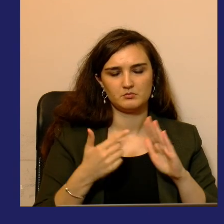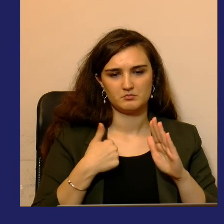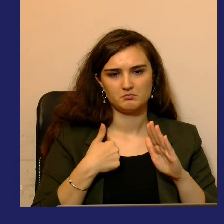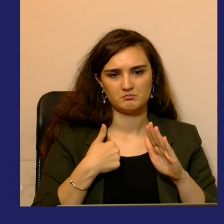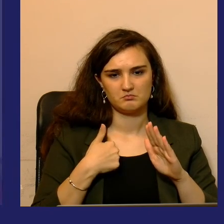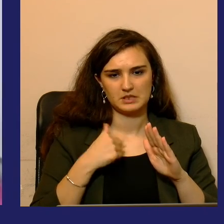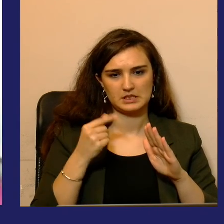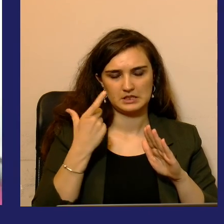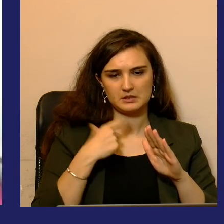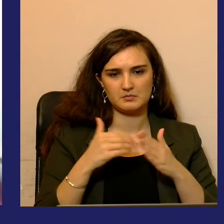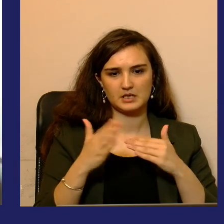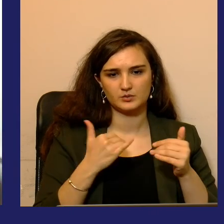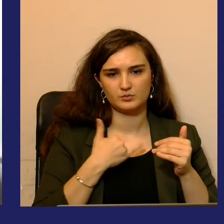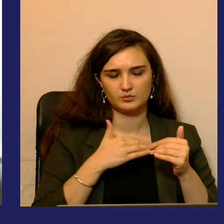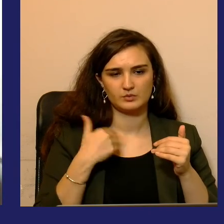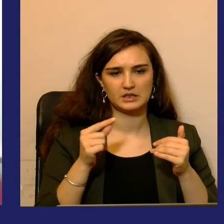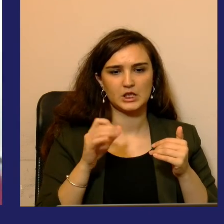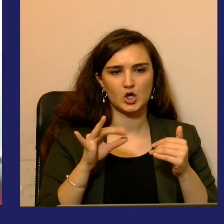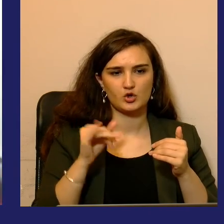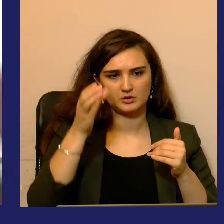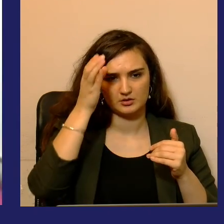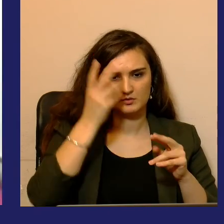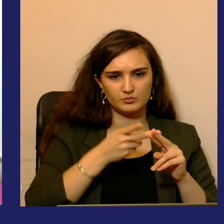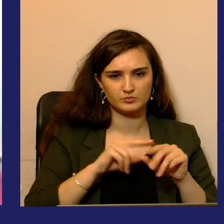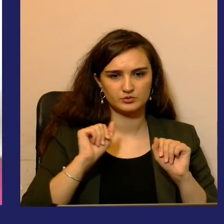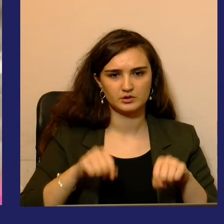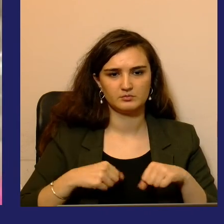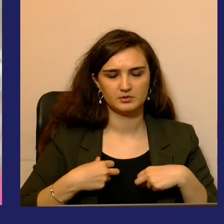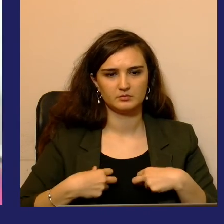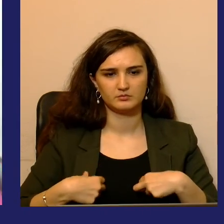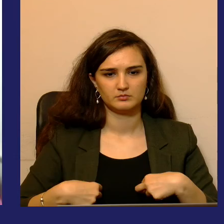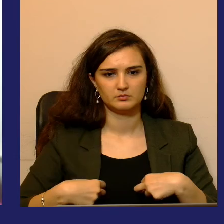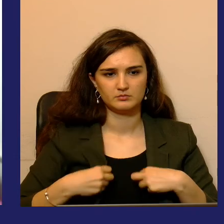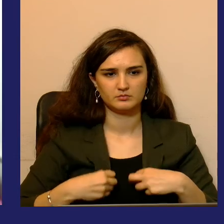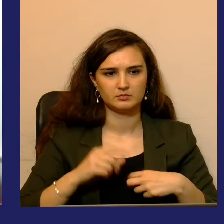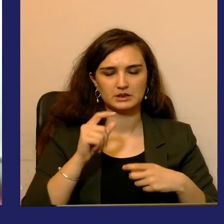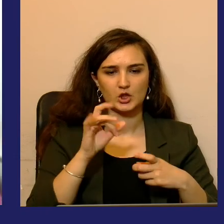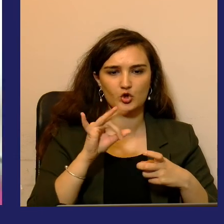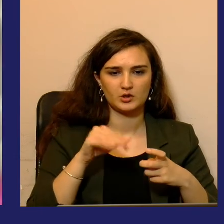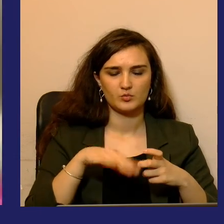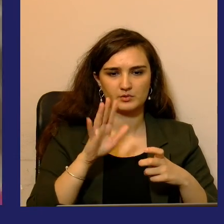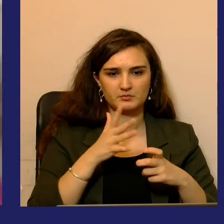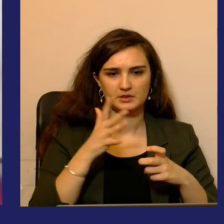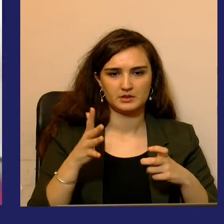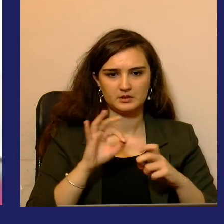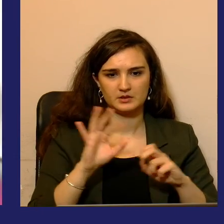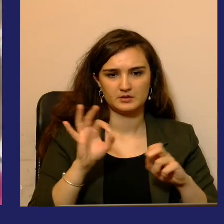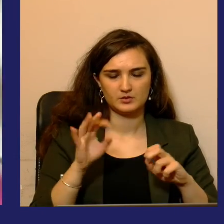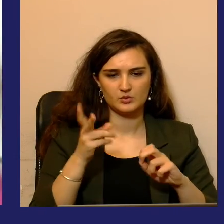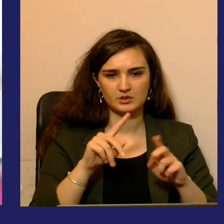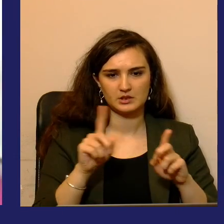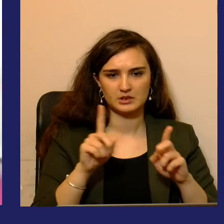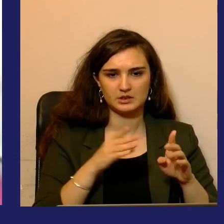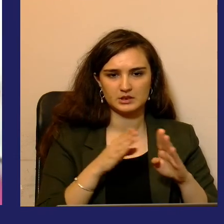more sort of over theoretical, but there are two ways to get out of a collective action problem. One is that the